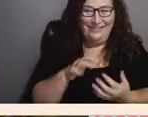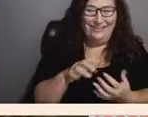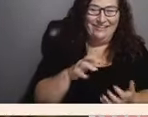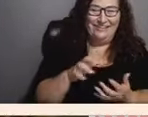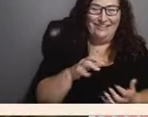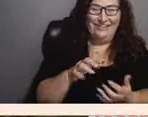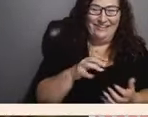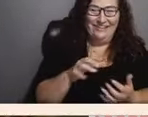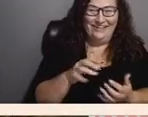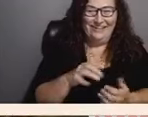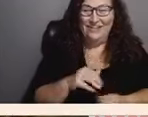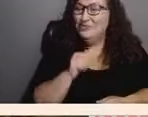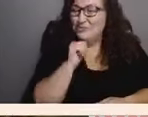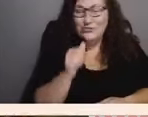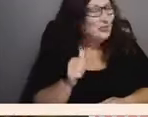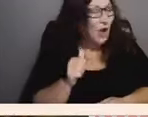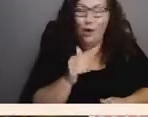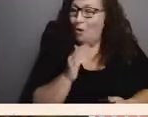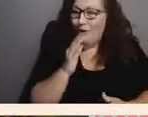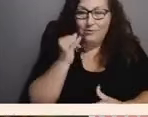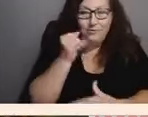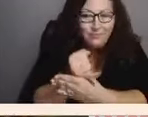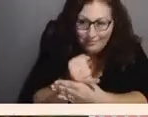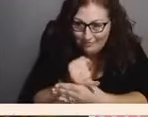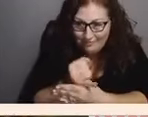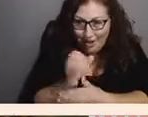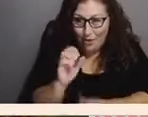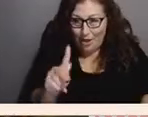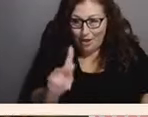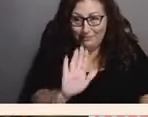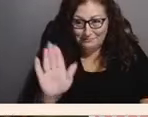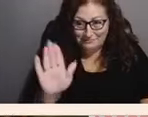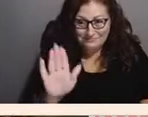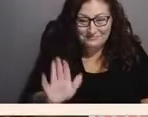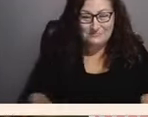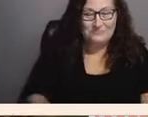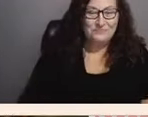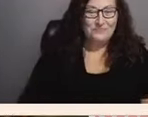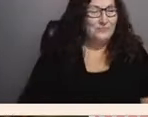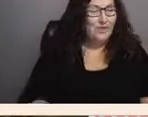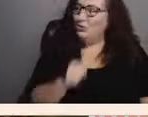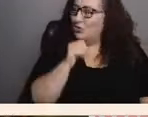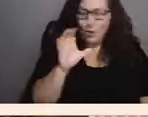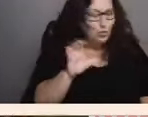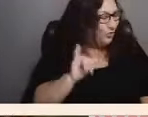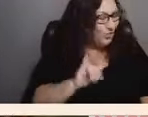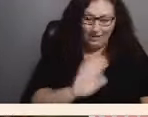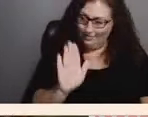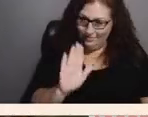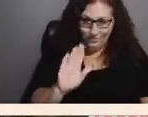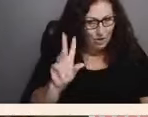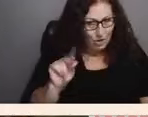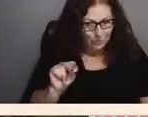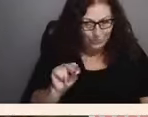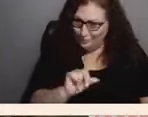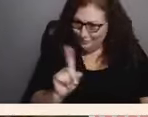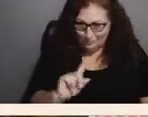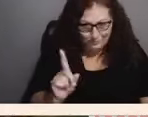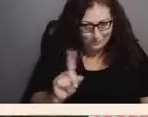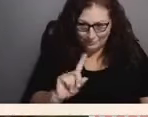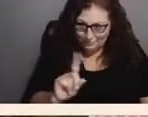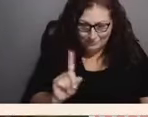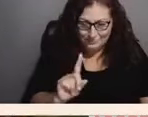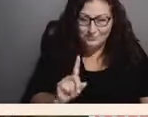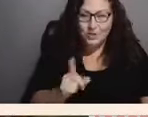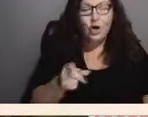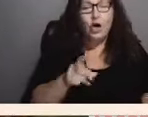Do not cut them off, okay? Don't do that. That's a no-no. You sit there and